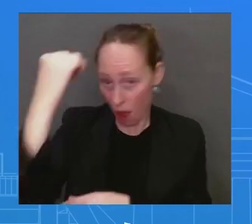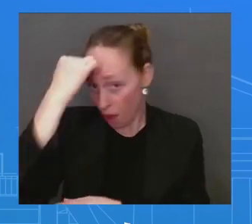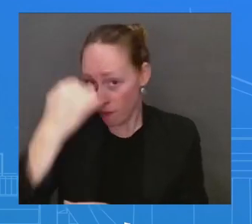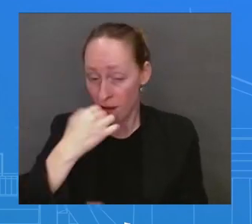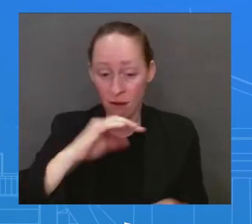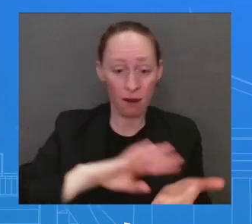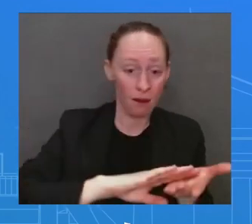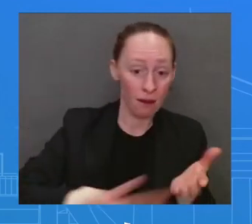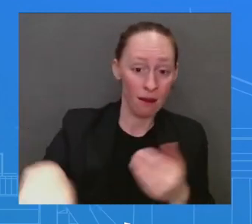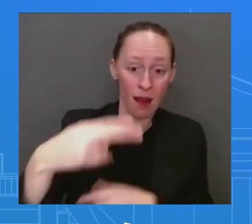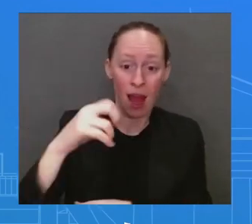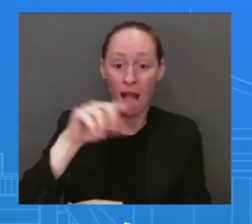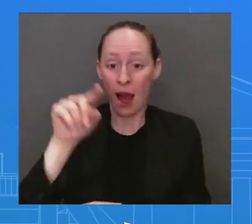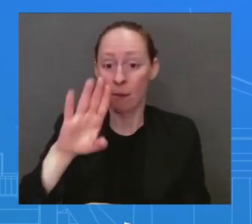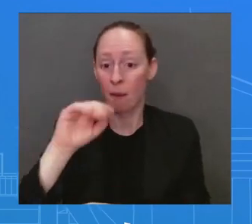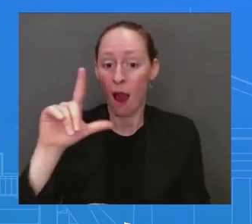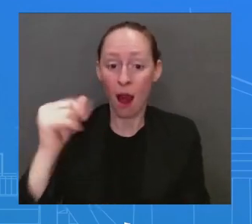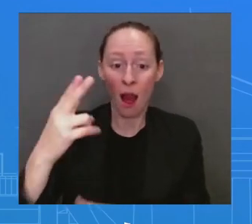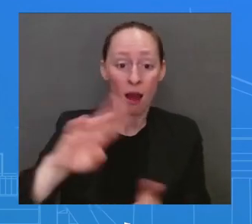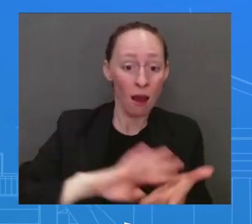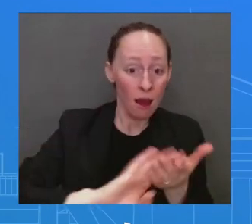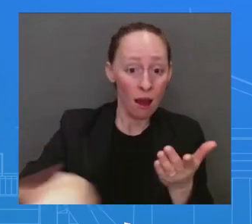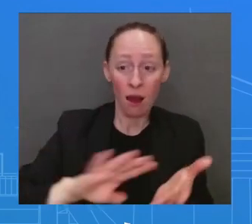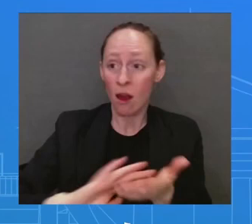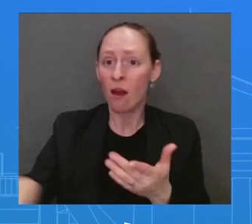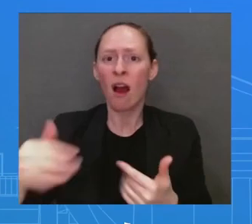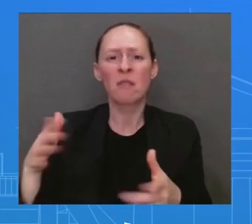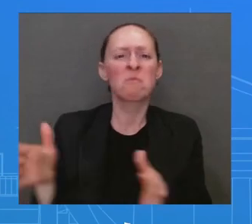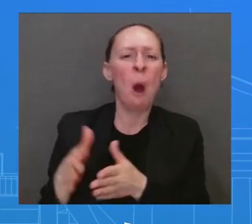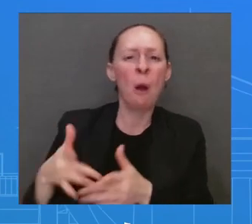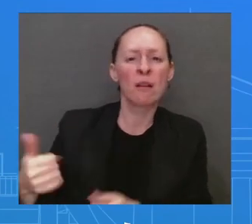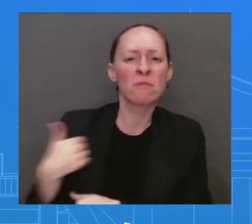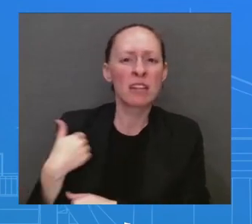rockets at our troops in Iraq and Syria. And as I said yesterday up here,